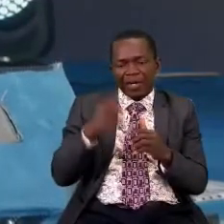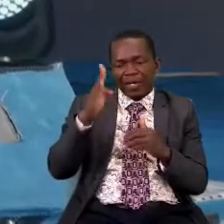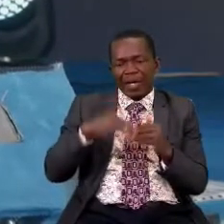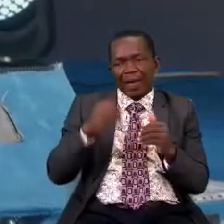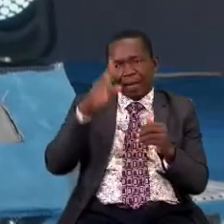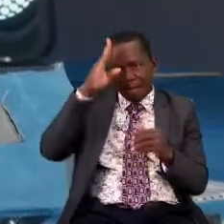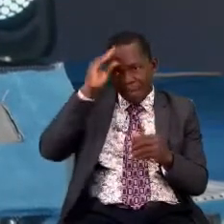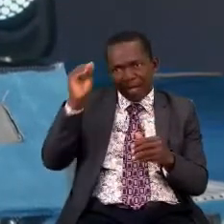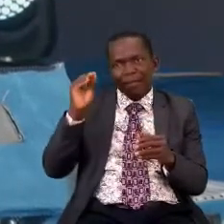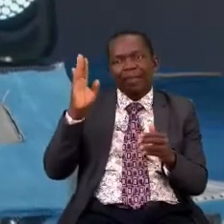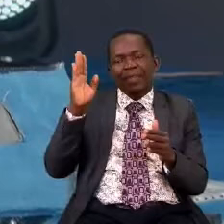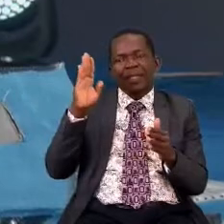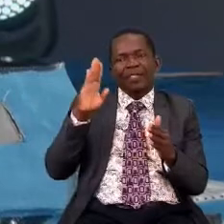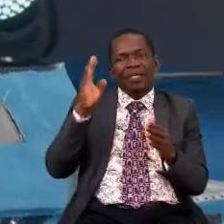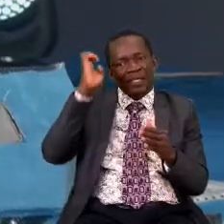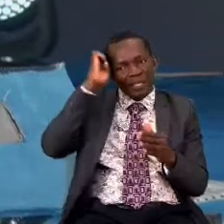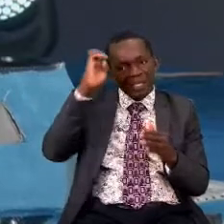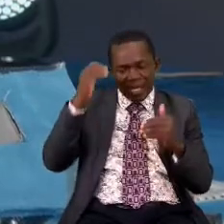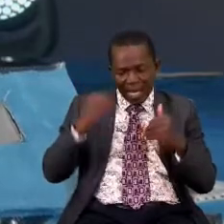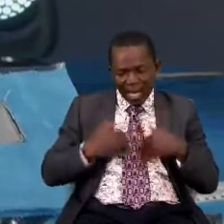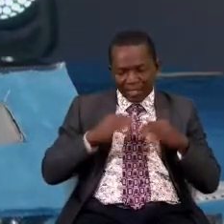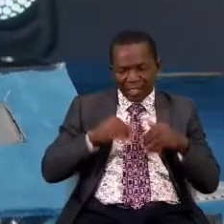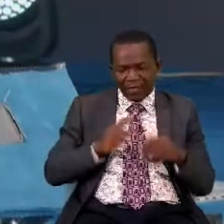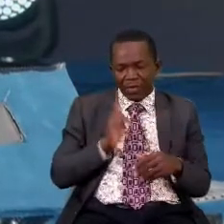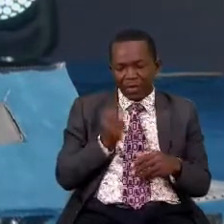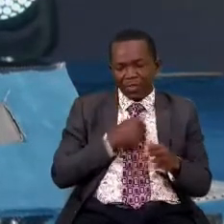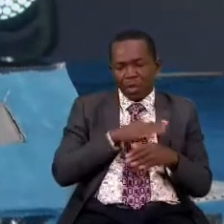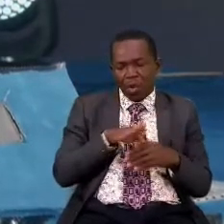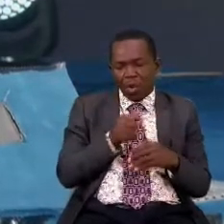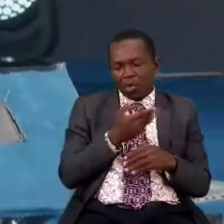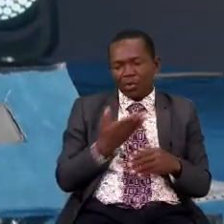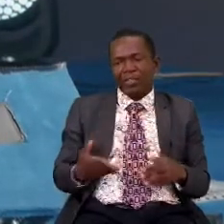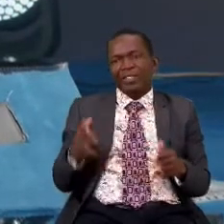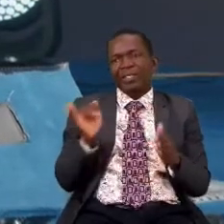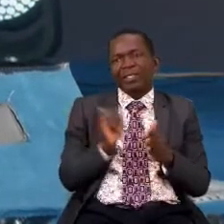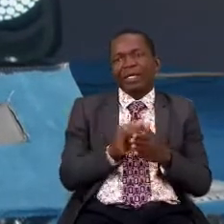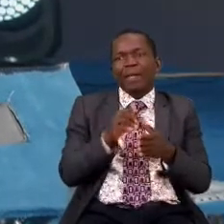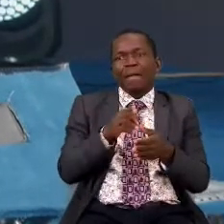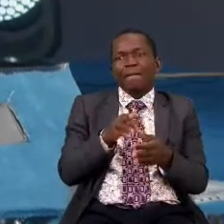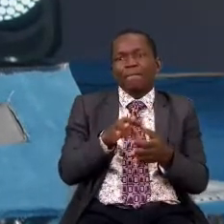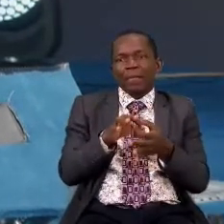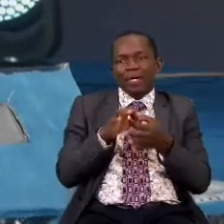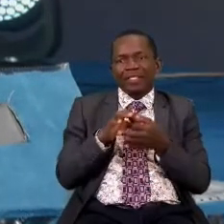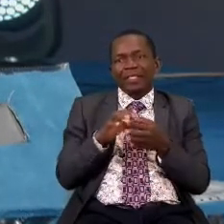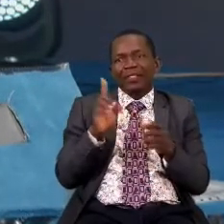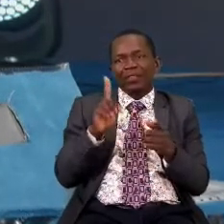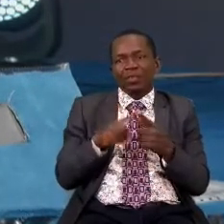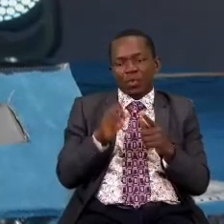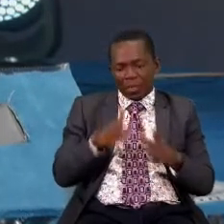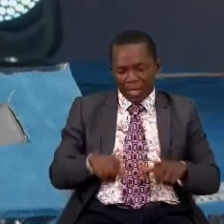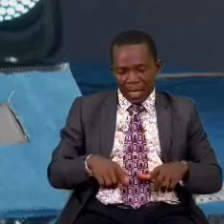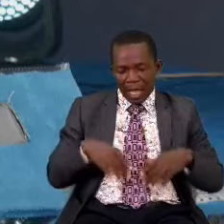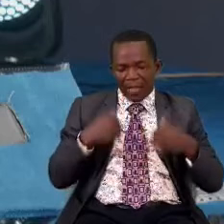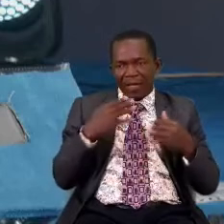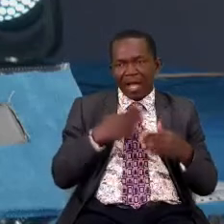and godliness, and he has given us exceeding great and precious promises, that by these ye